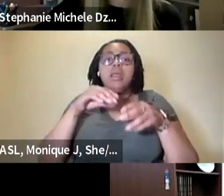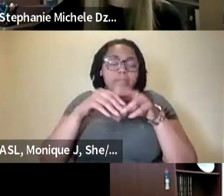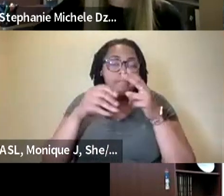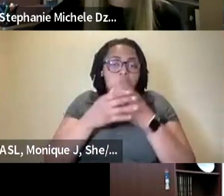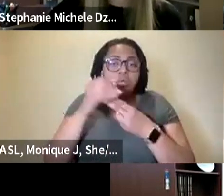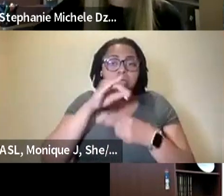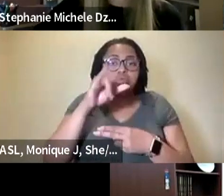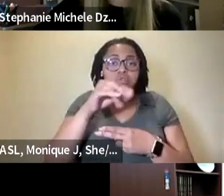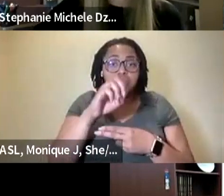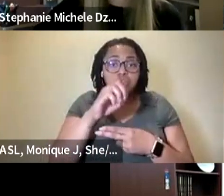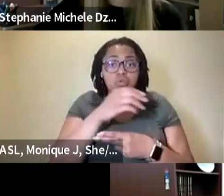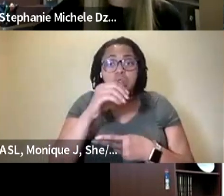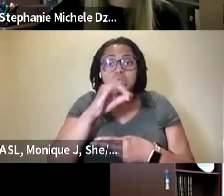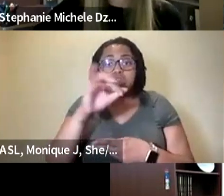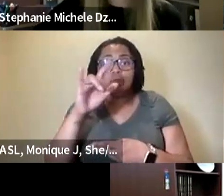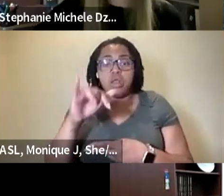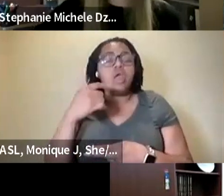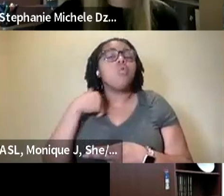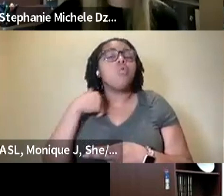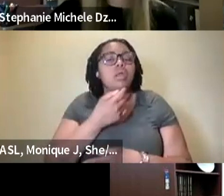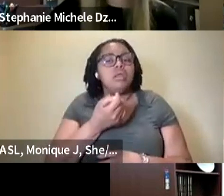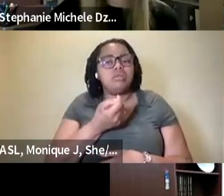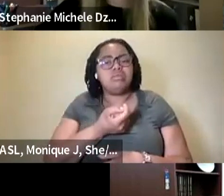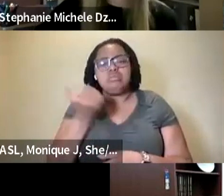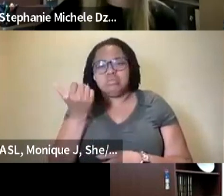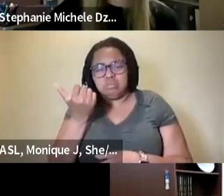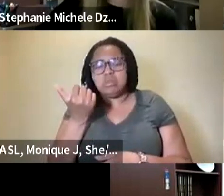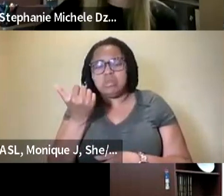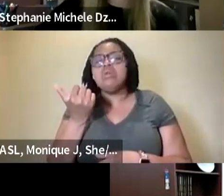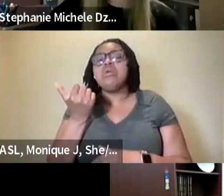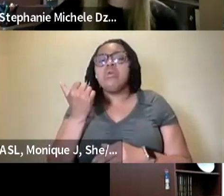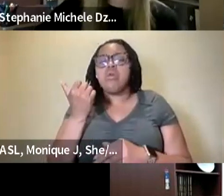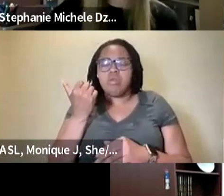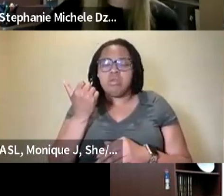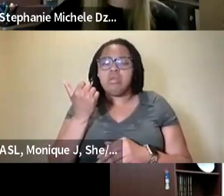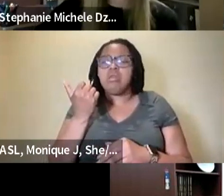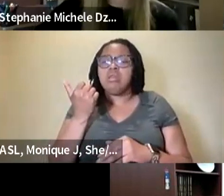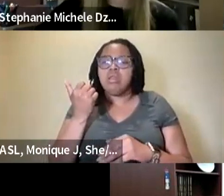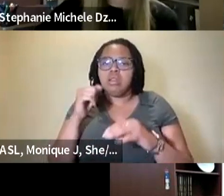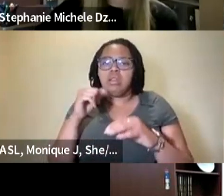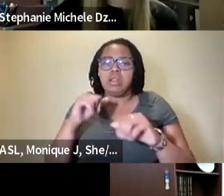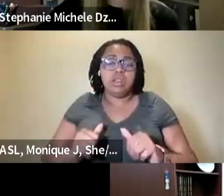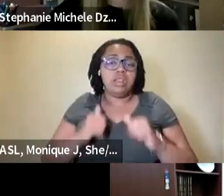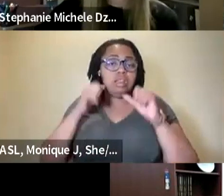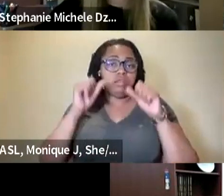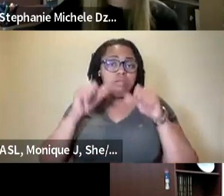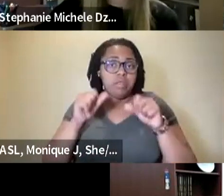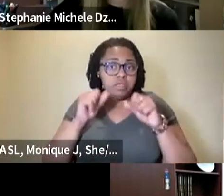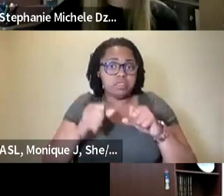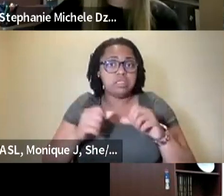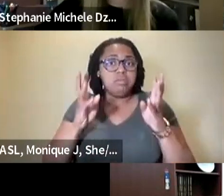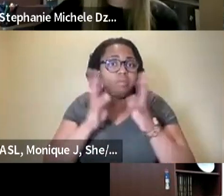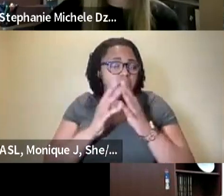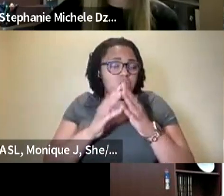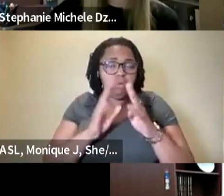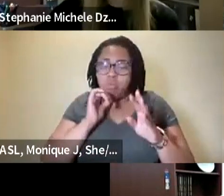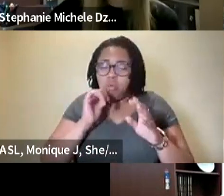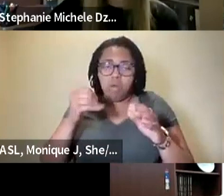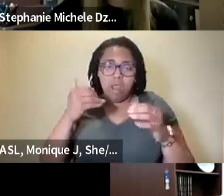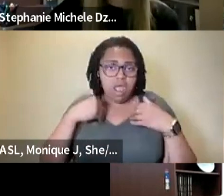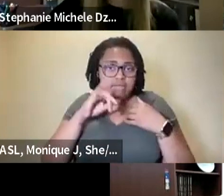to forego the July livability meeting and just do an email exchange. And then the next meeting will occur on August